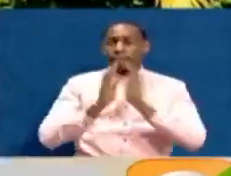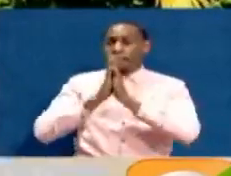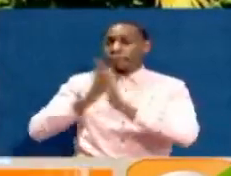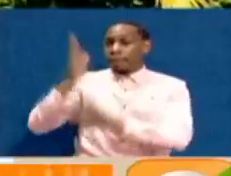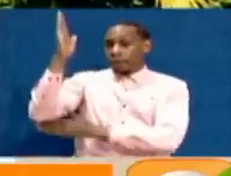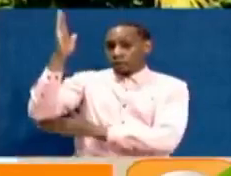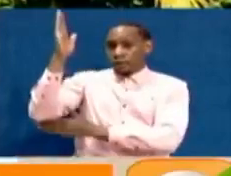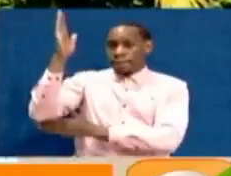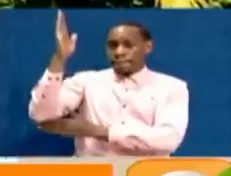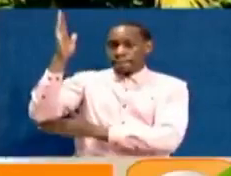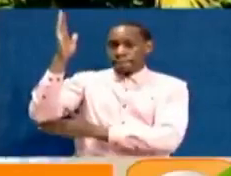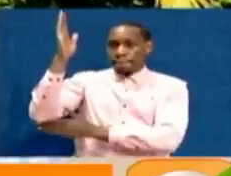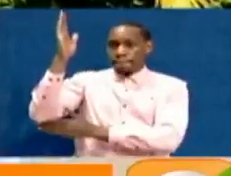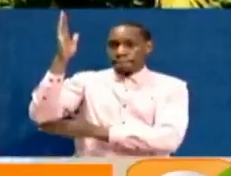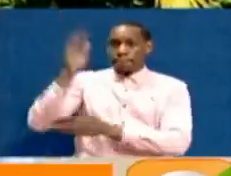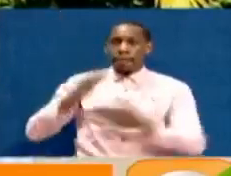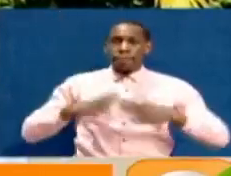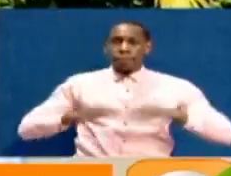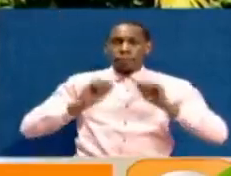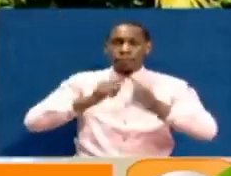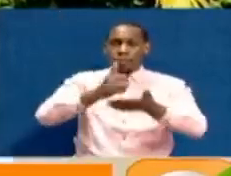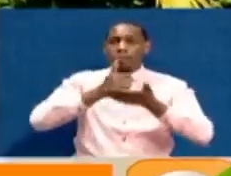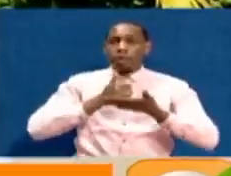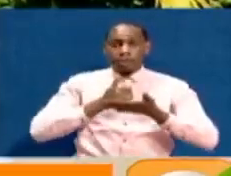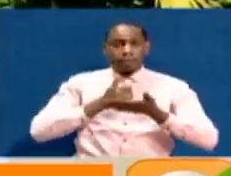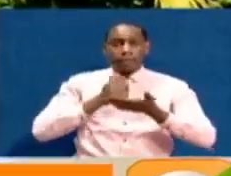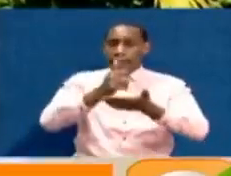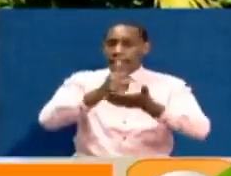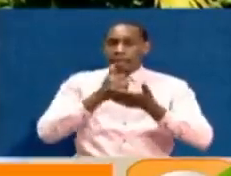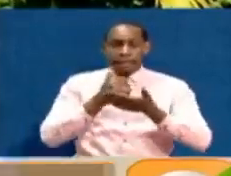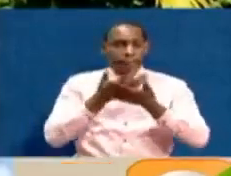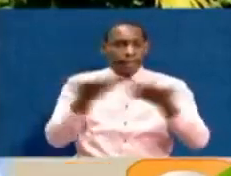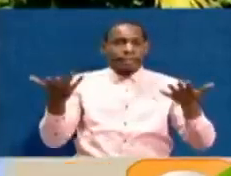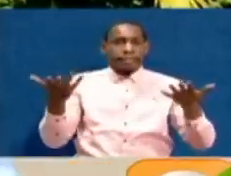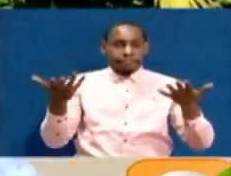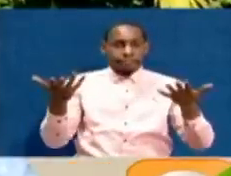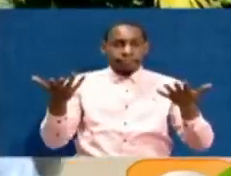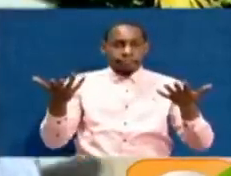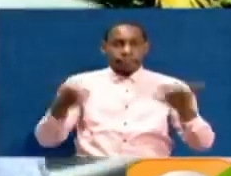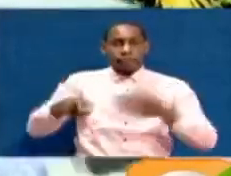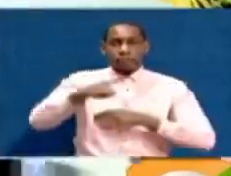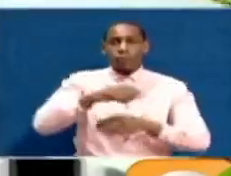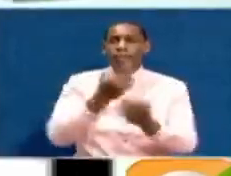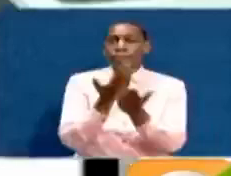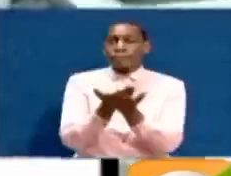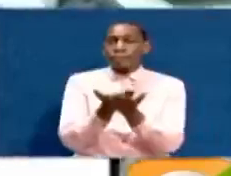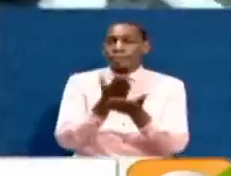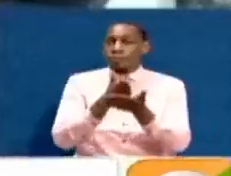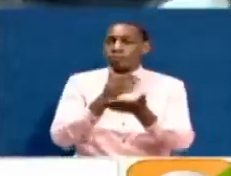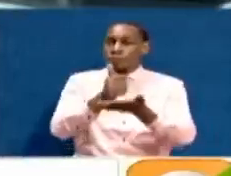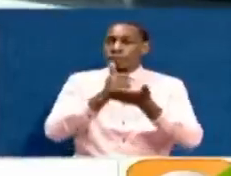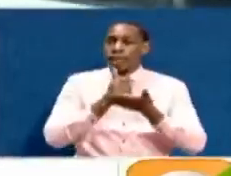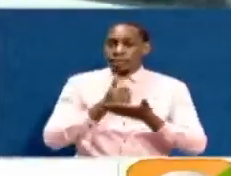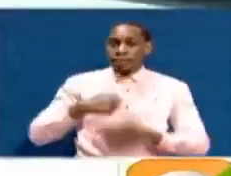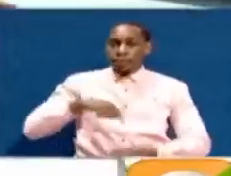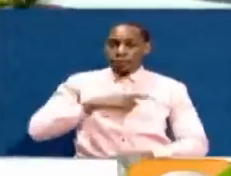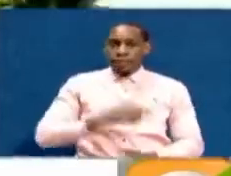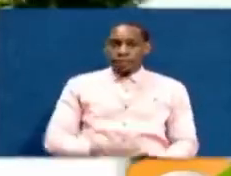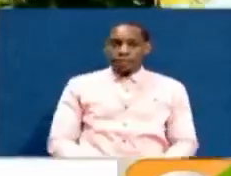Mungu. Wenye wanaweza ingililia kwa msaada, kwa vyovyote vile, tunaomba tu, waingilia, watusaidie.